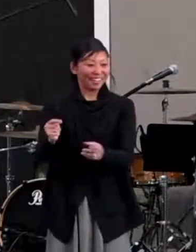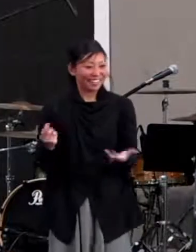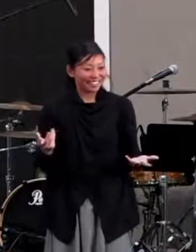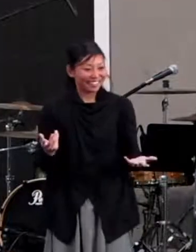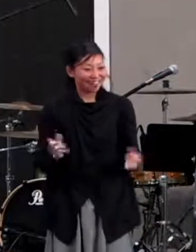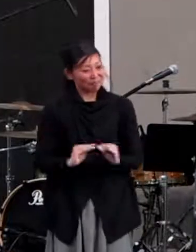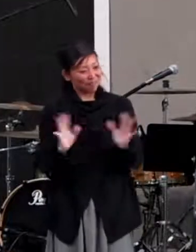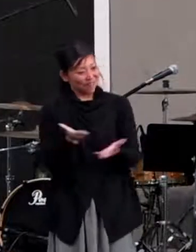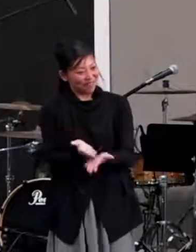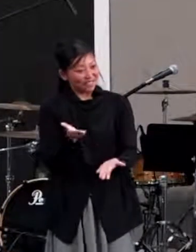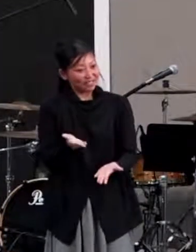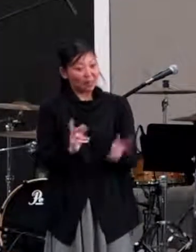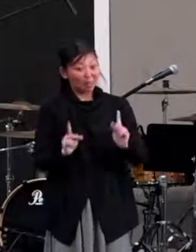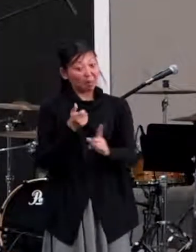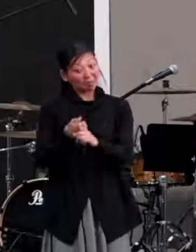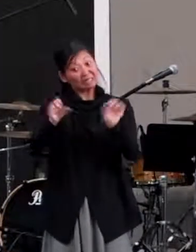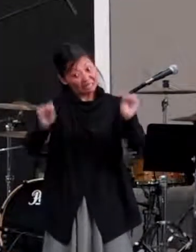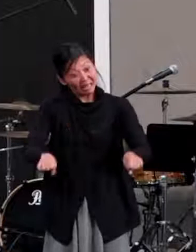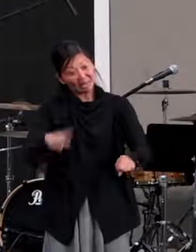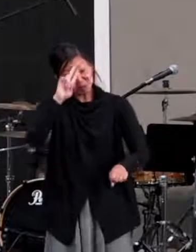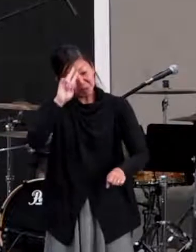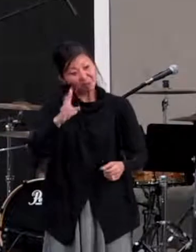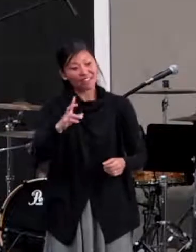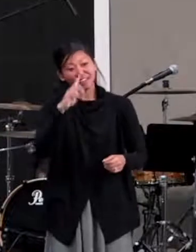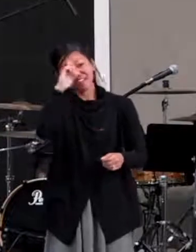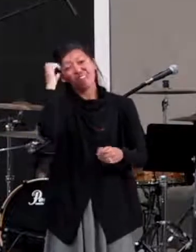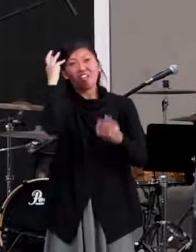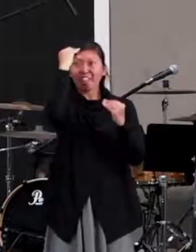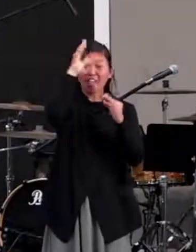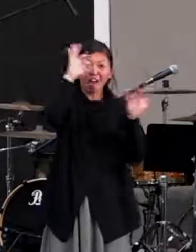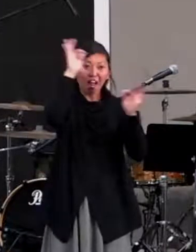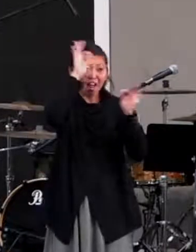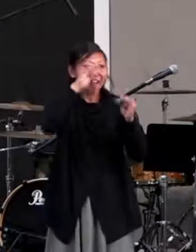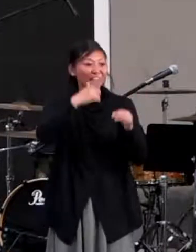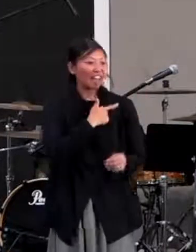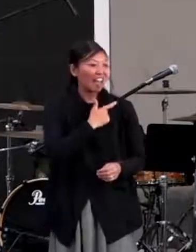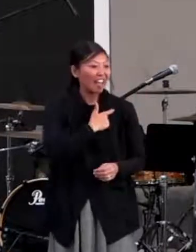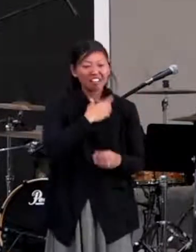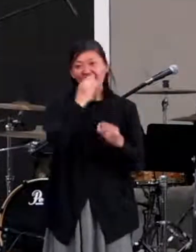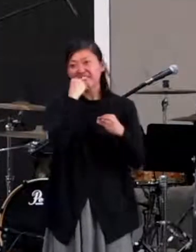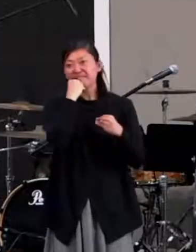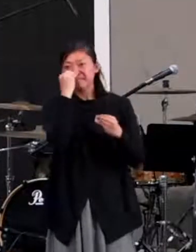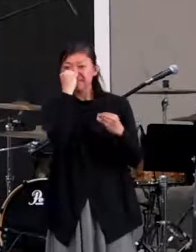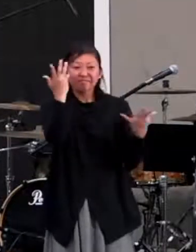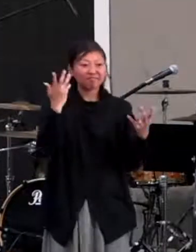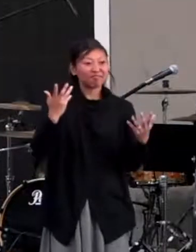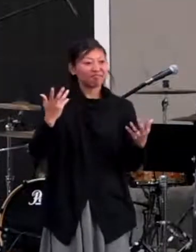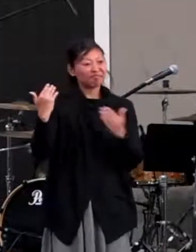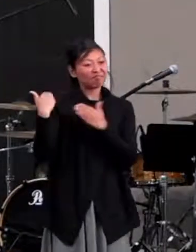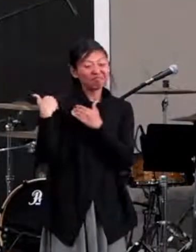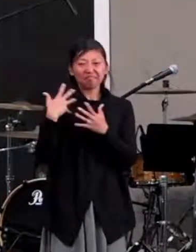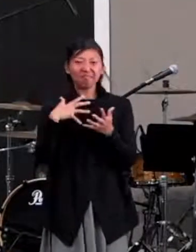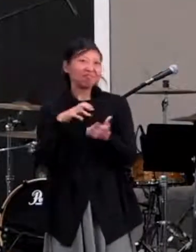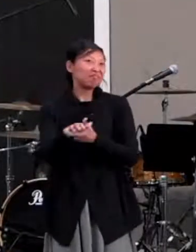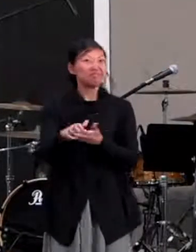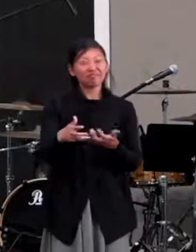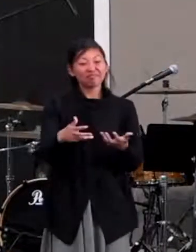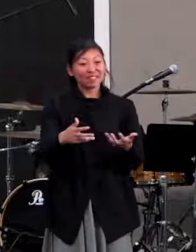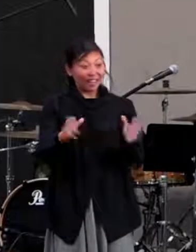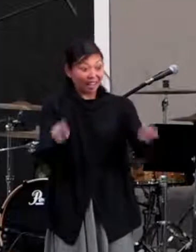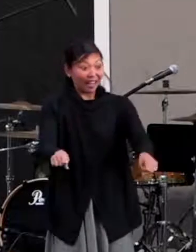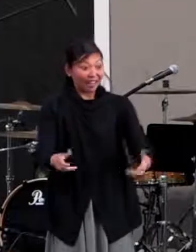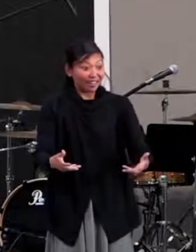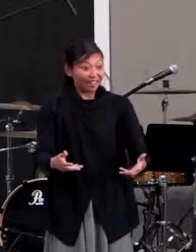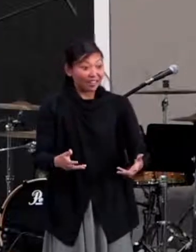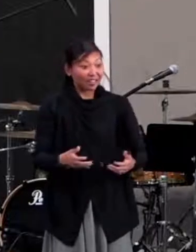I mean, people can be stupid and thoughtless and uncaring and lazy and cruel and unresponsible. James